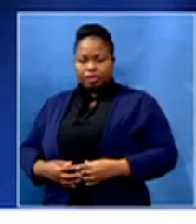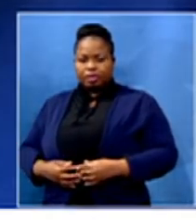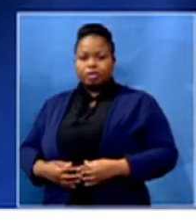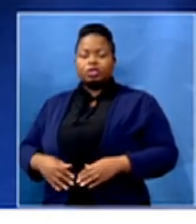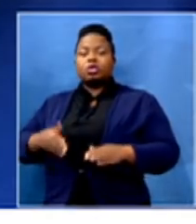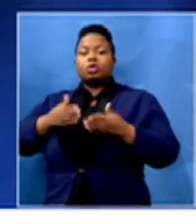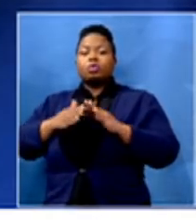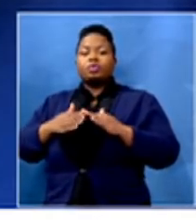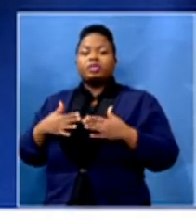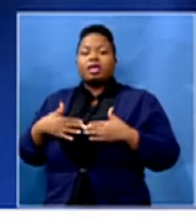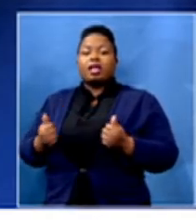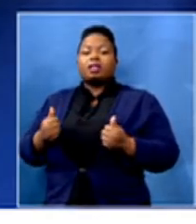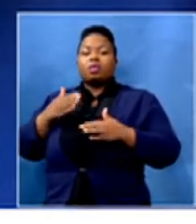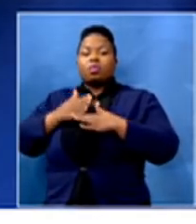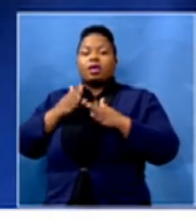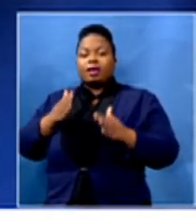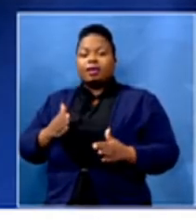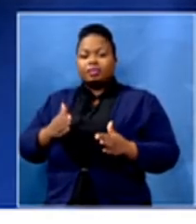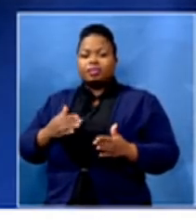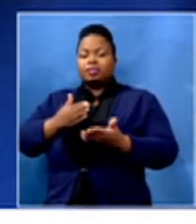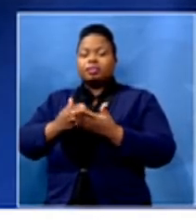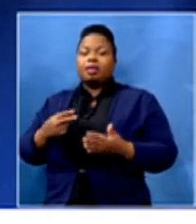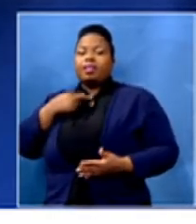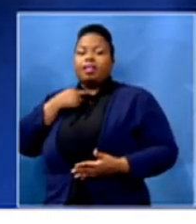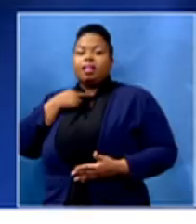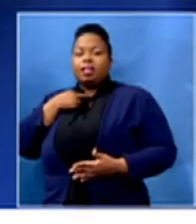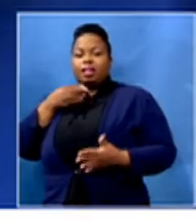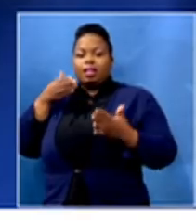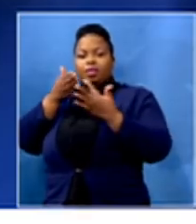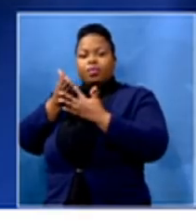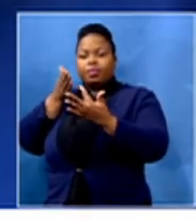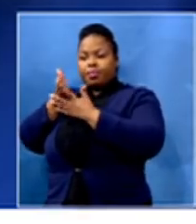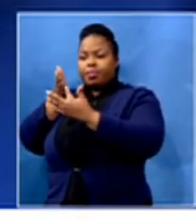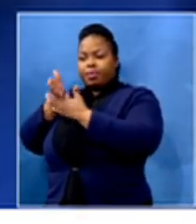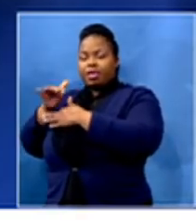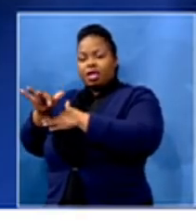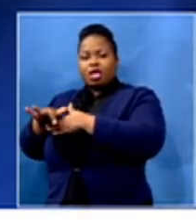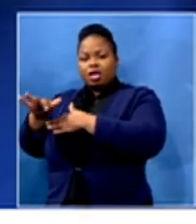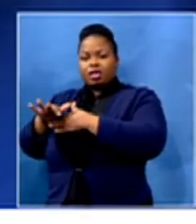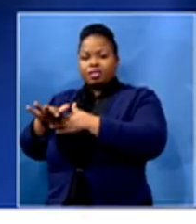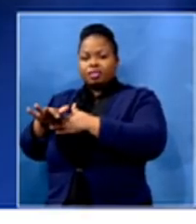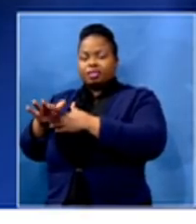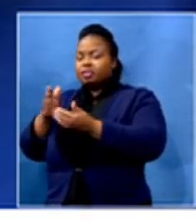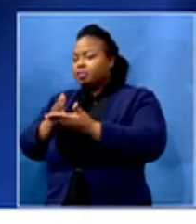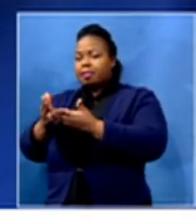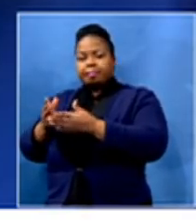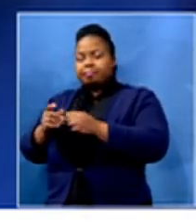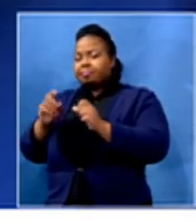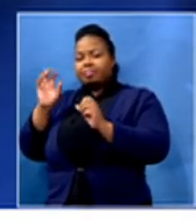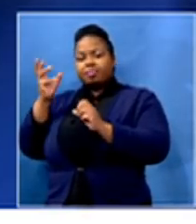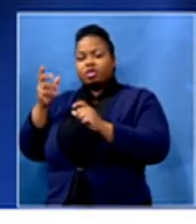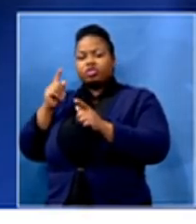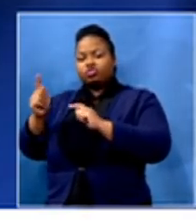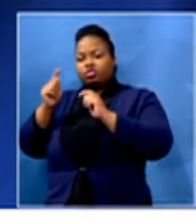health workers had difficulty accessing some of the areas where normal regular transport and ambulances are not able to reach. That's